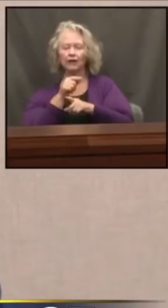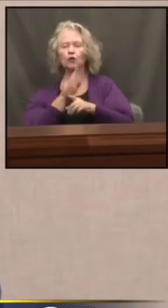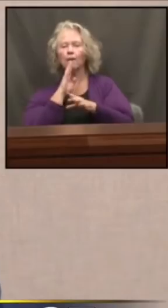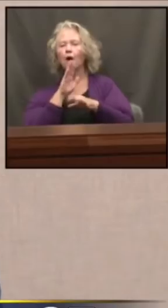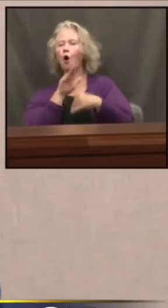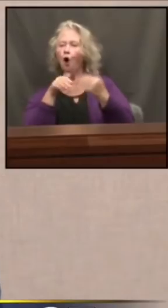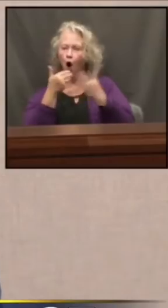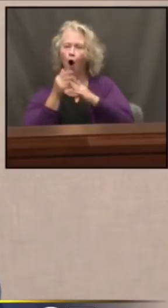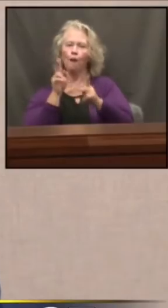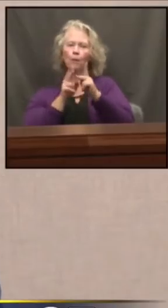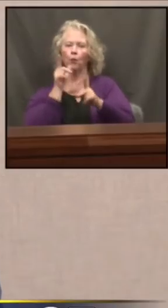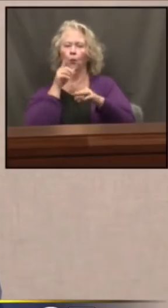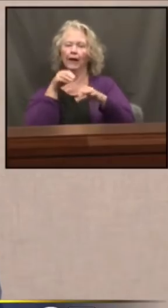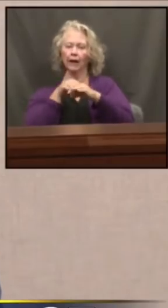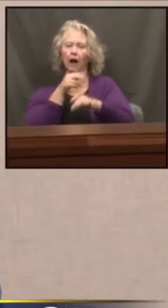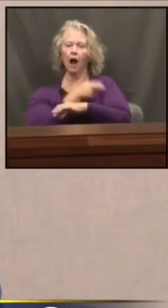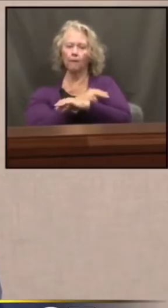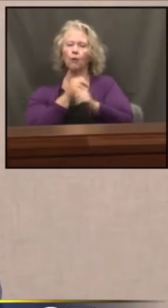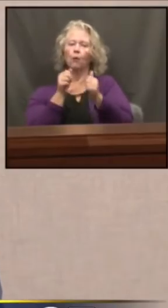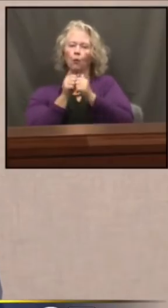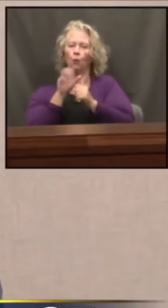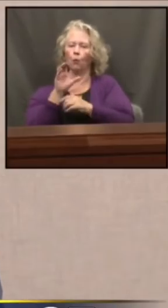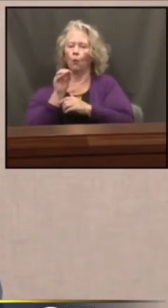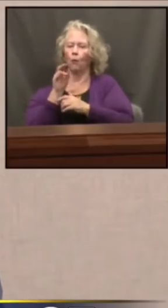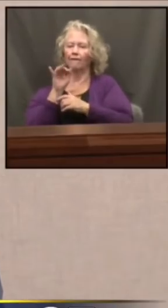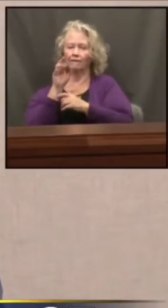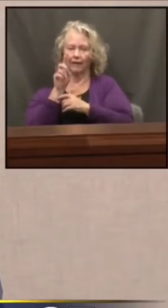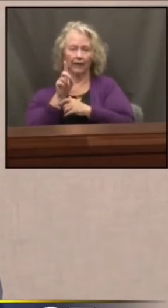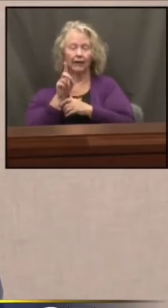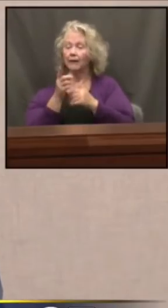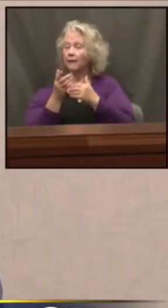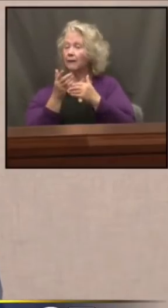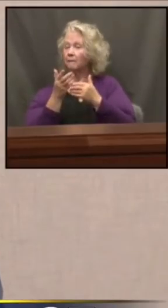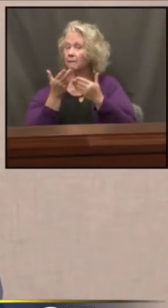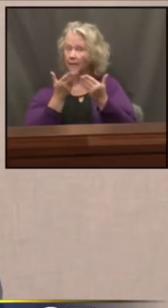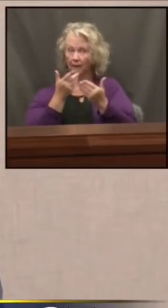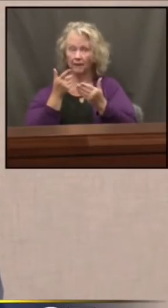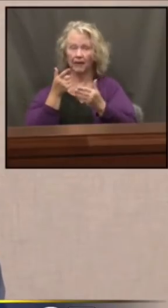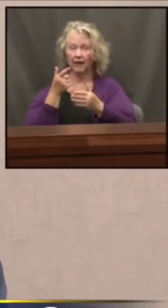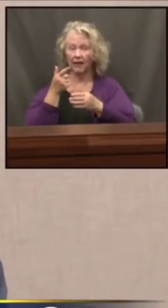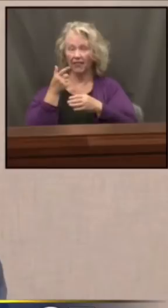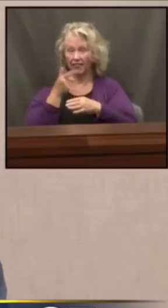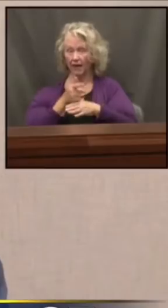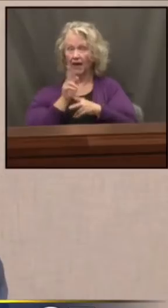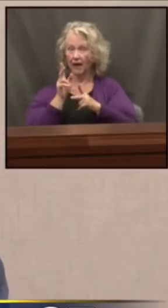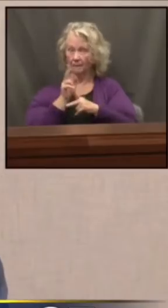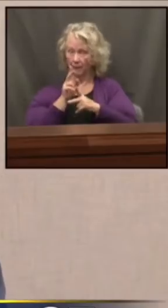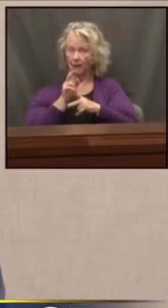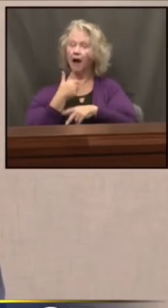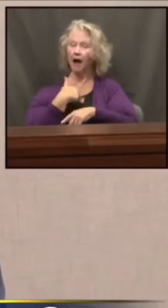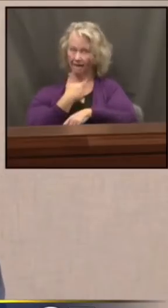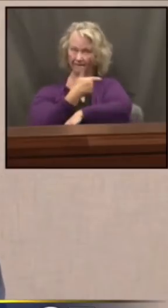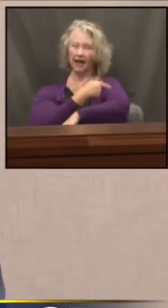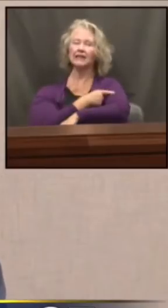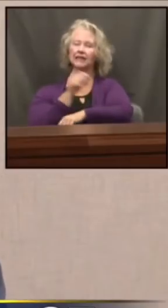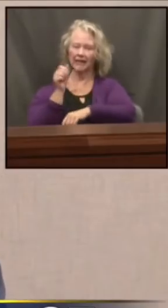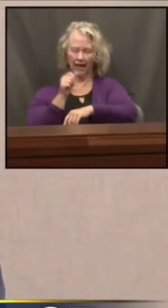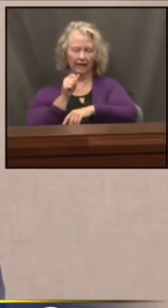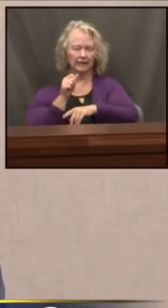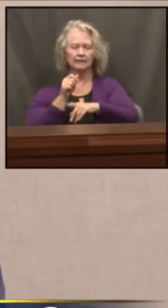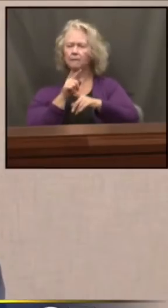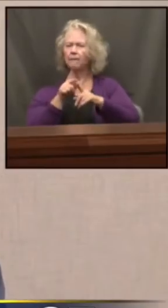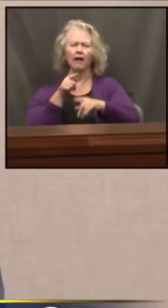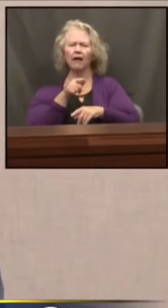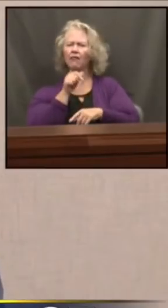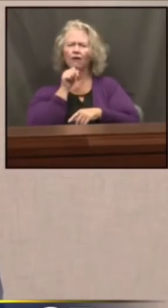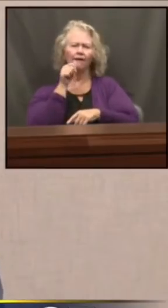with COVID. Even many of the people who are fully vaccinated in the hospital with COVID are not there because of COVID. They test all admitted